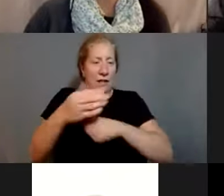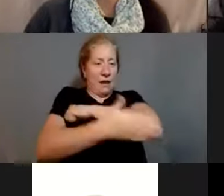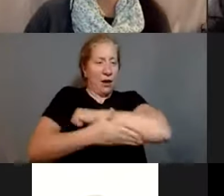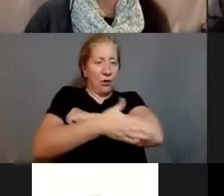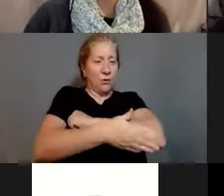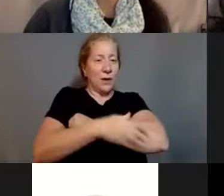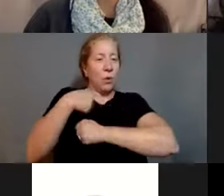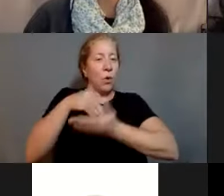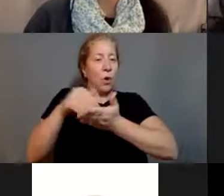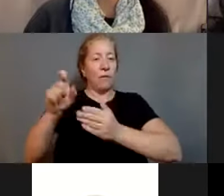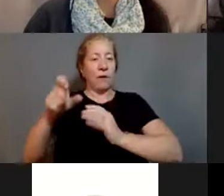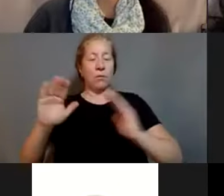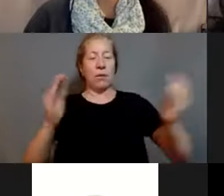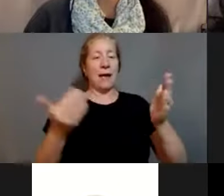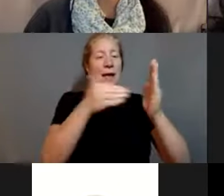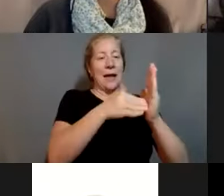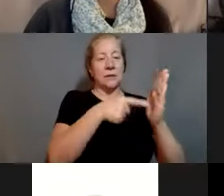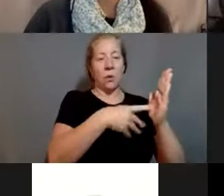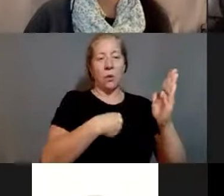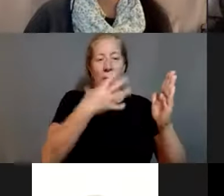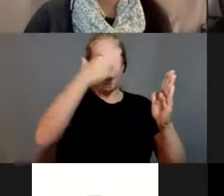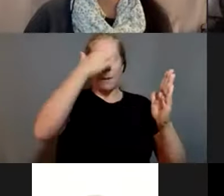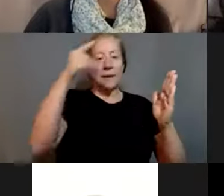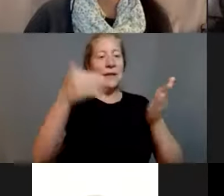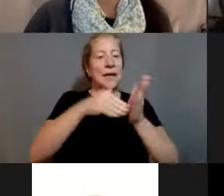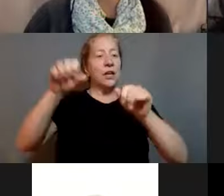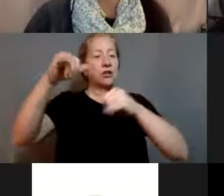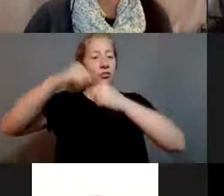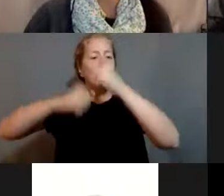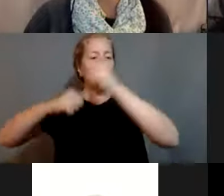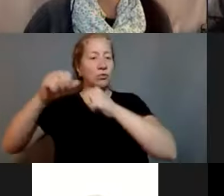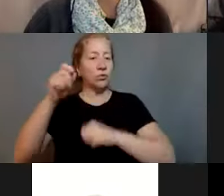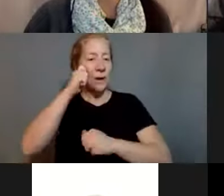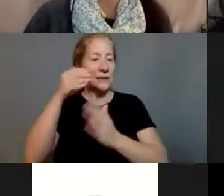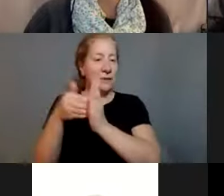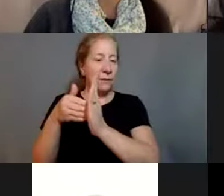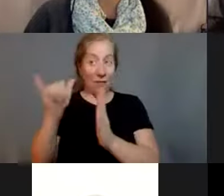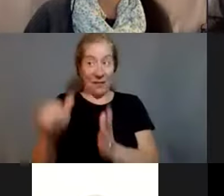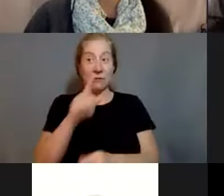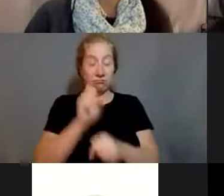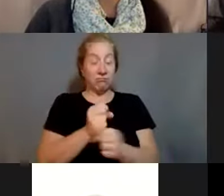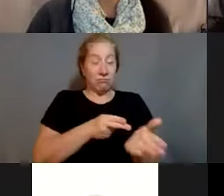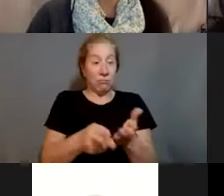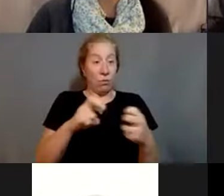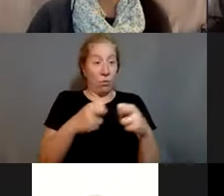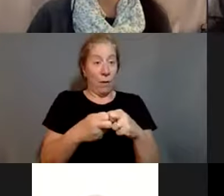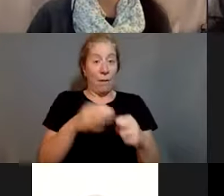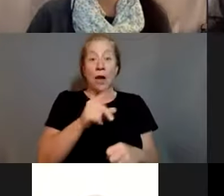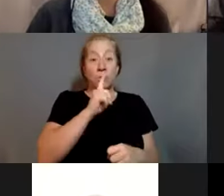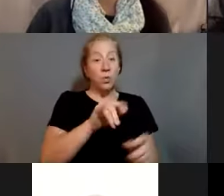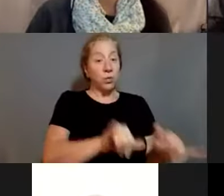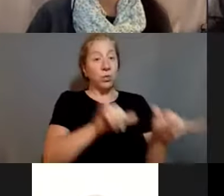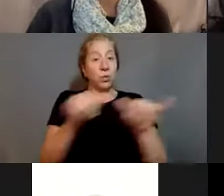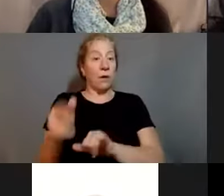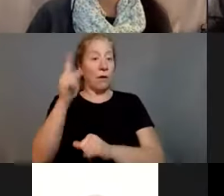of structural racism, is a problem. And I think, and even our educational systems, right? We have to look